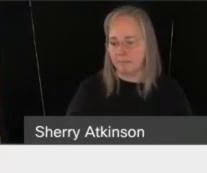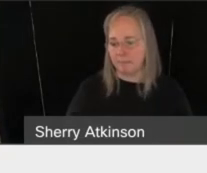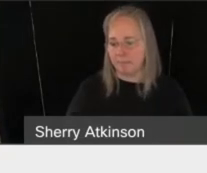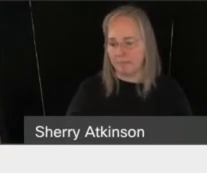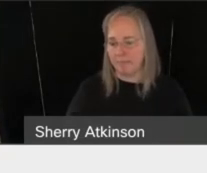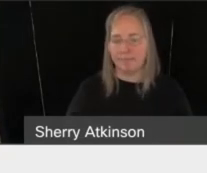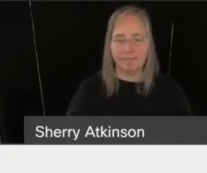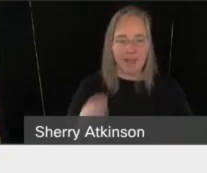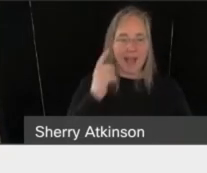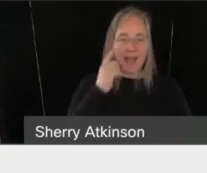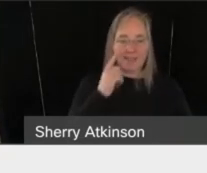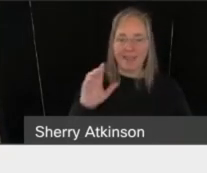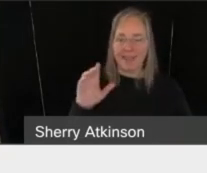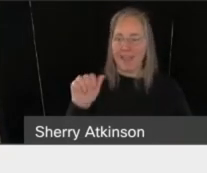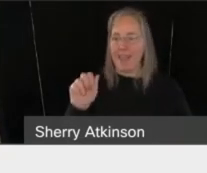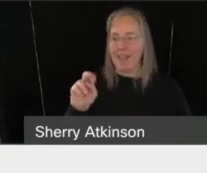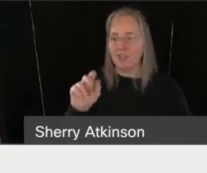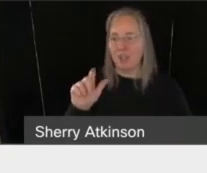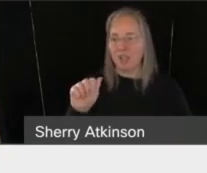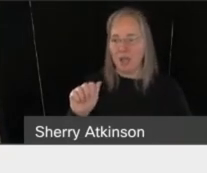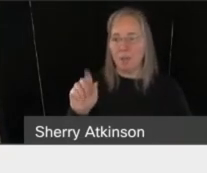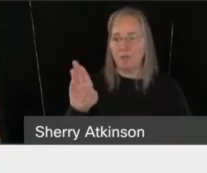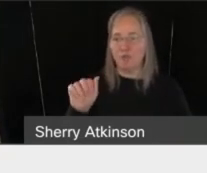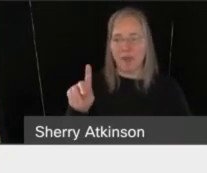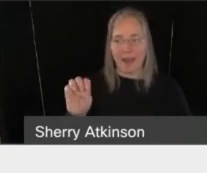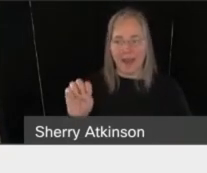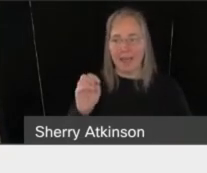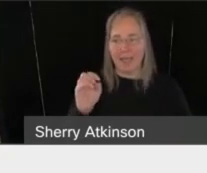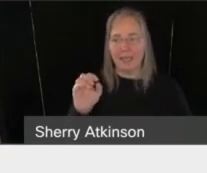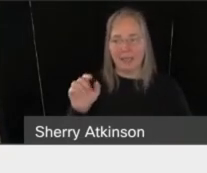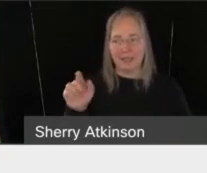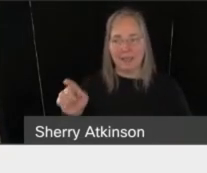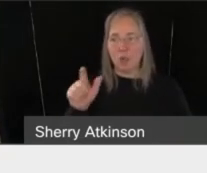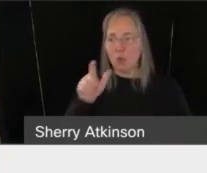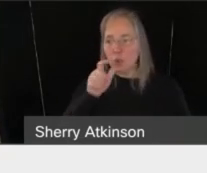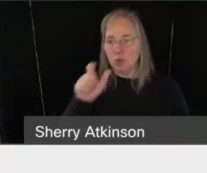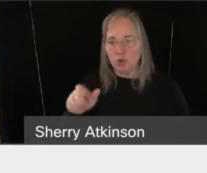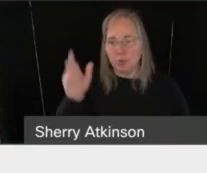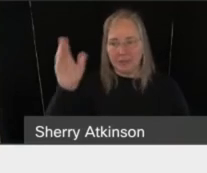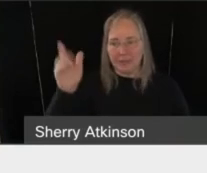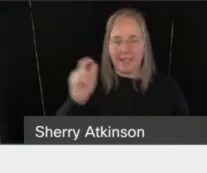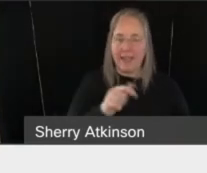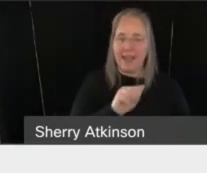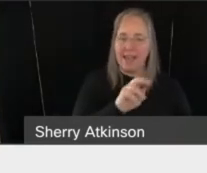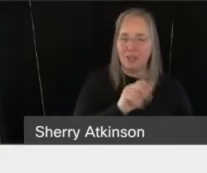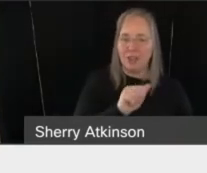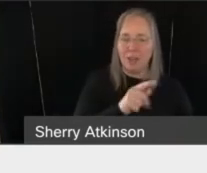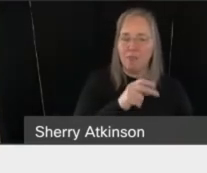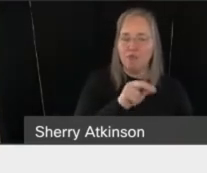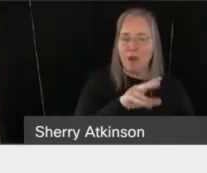Brooke. So we have to make that change. Thank you.